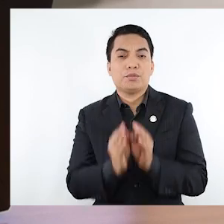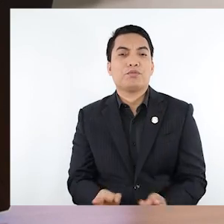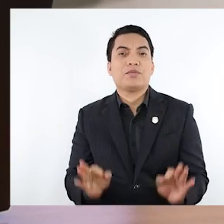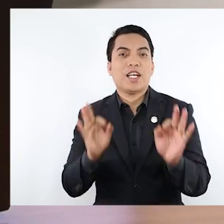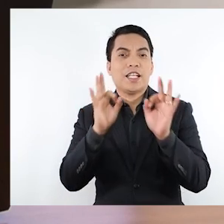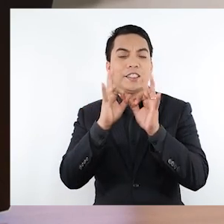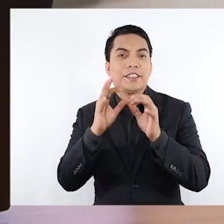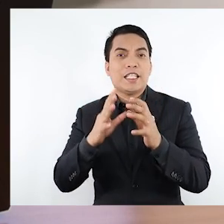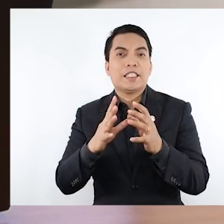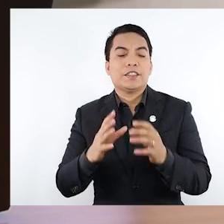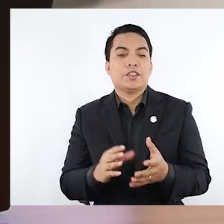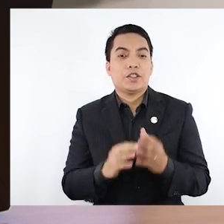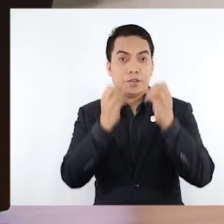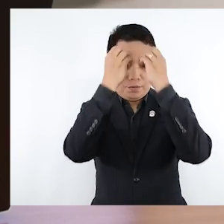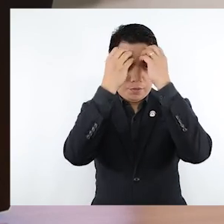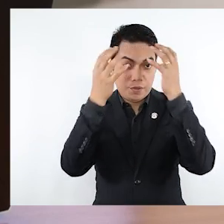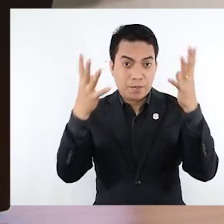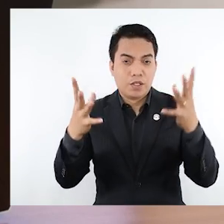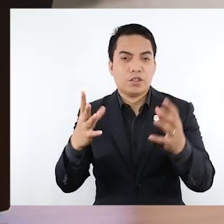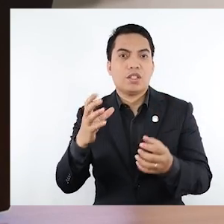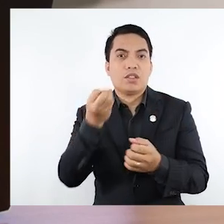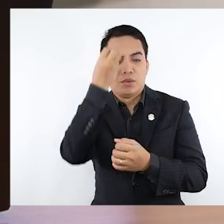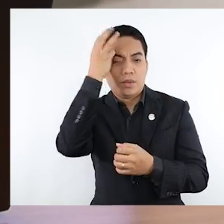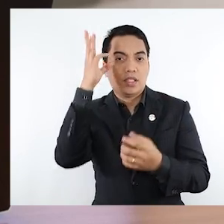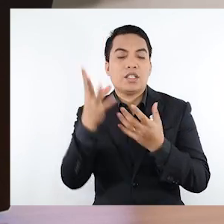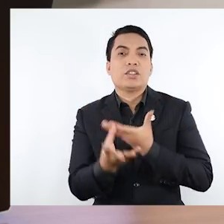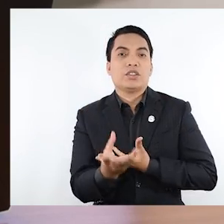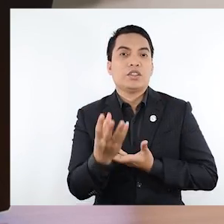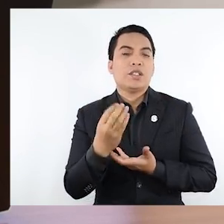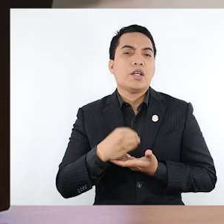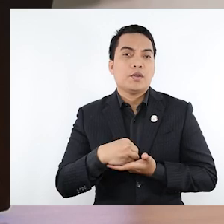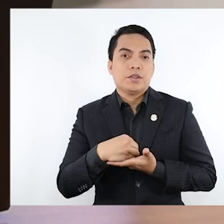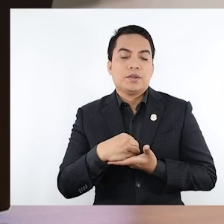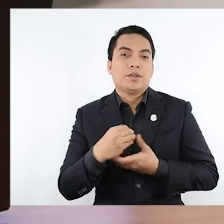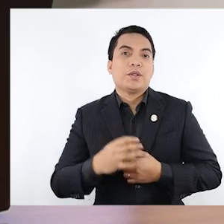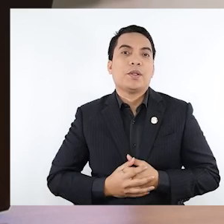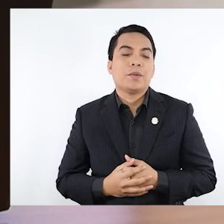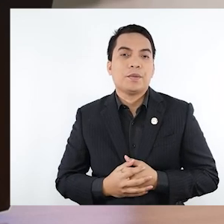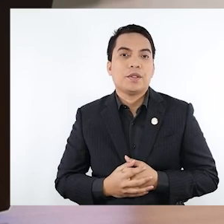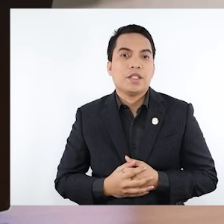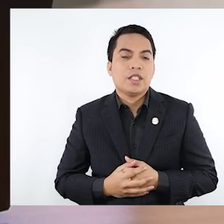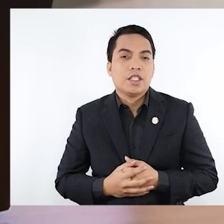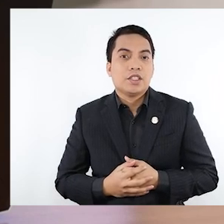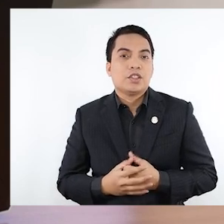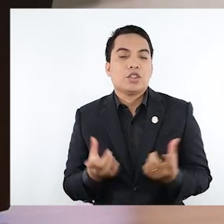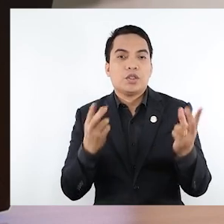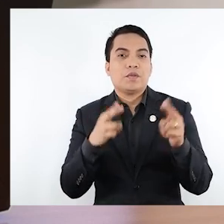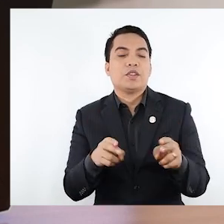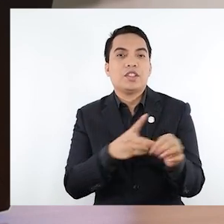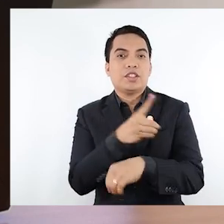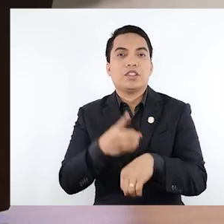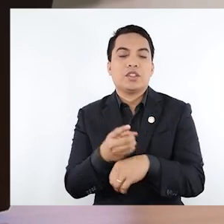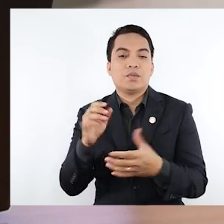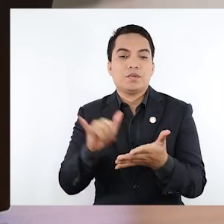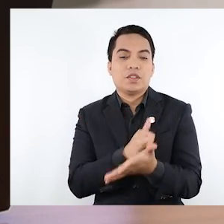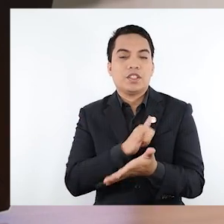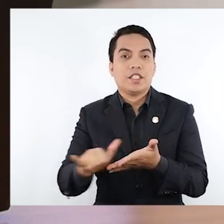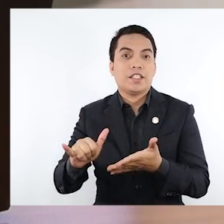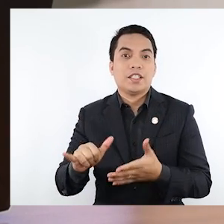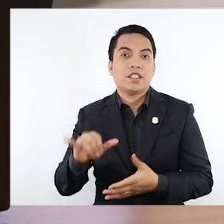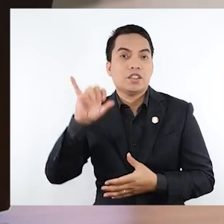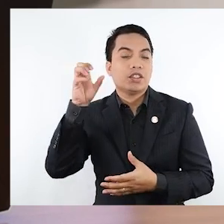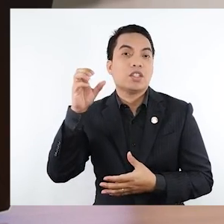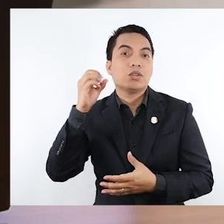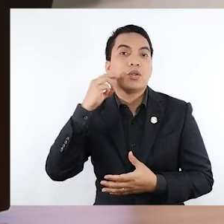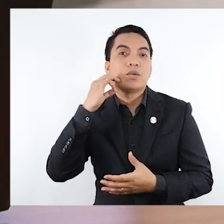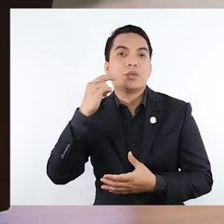new information in their recent awareness seminar on autism held in the District of New York. Sister Mika